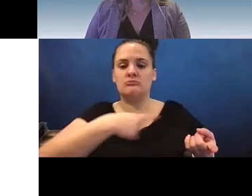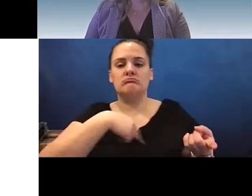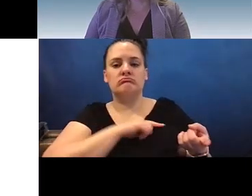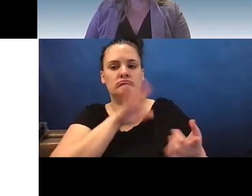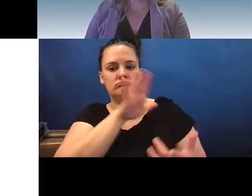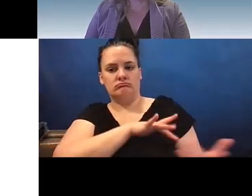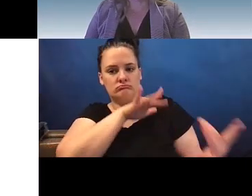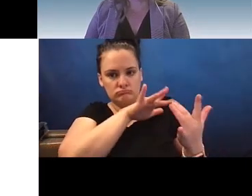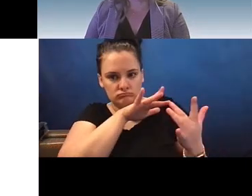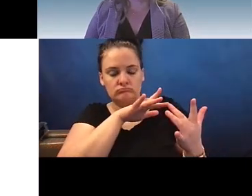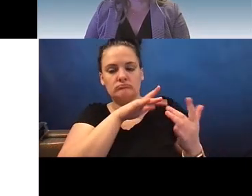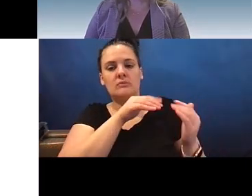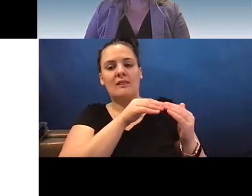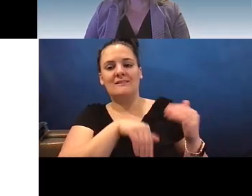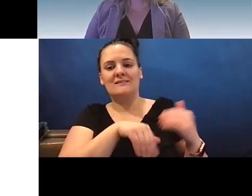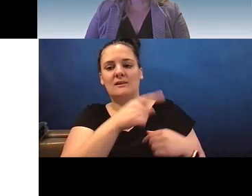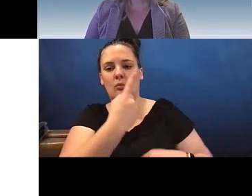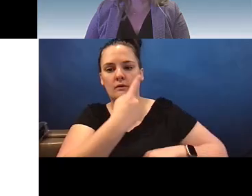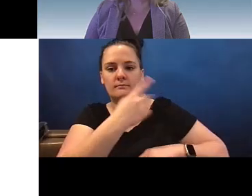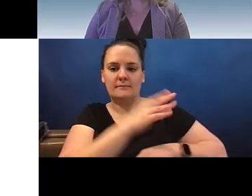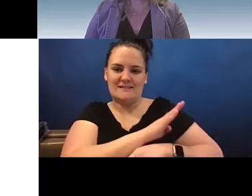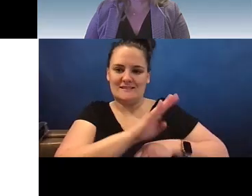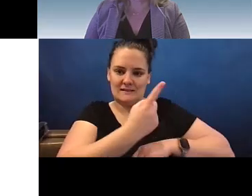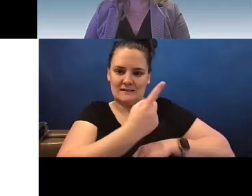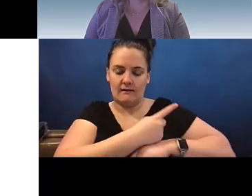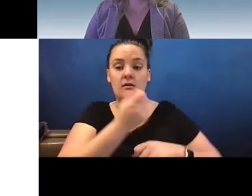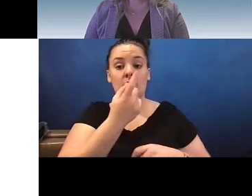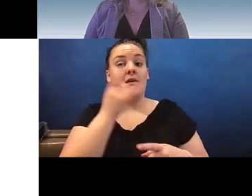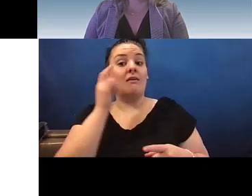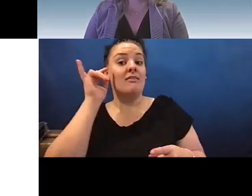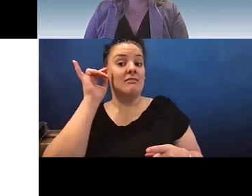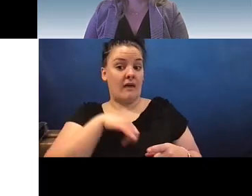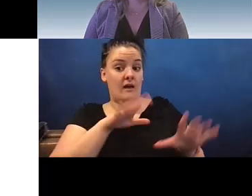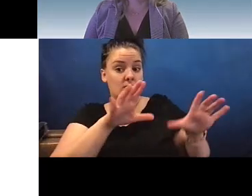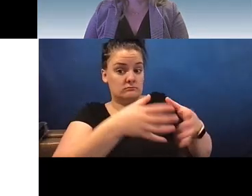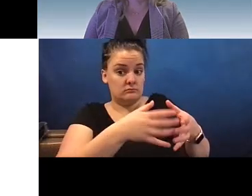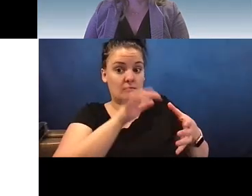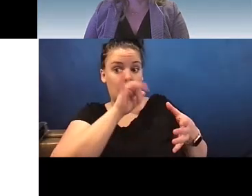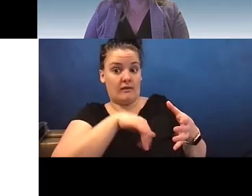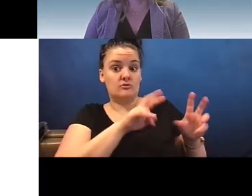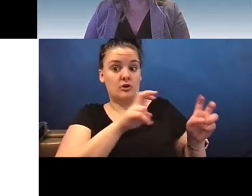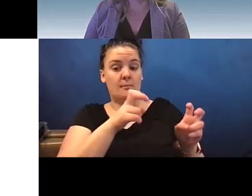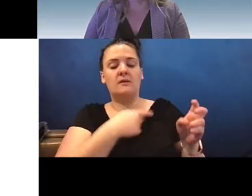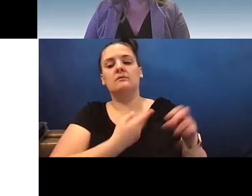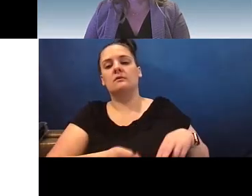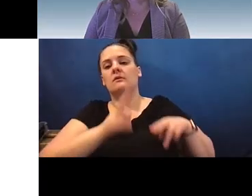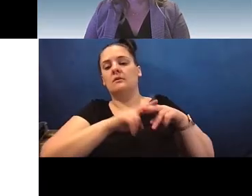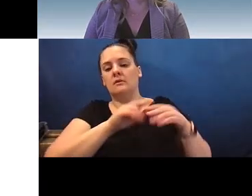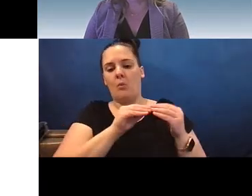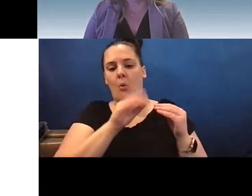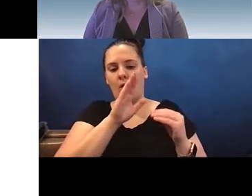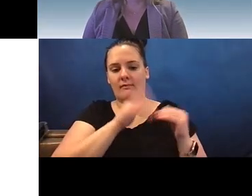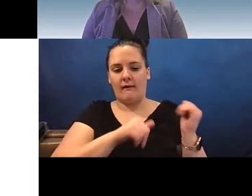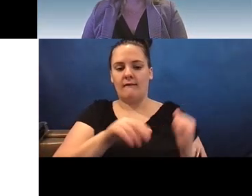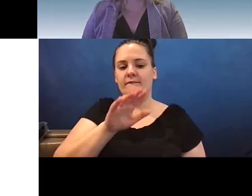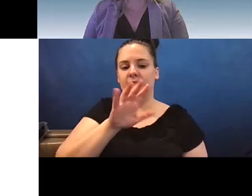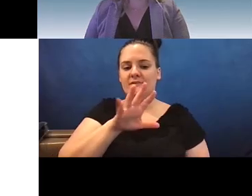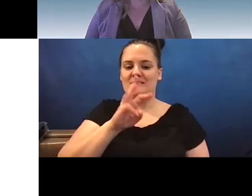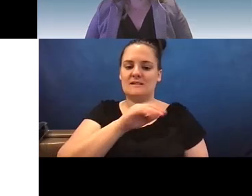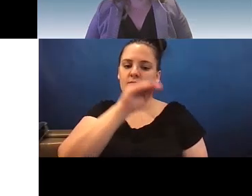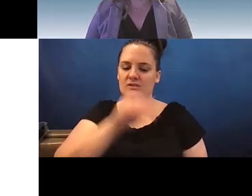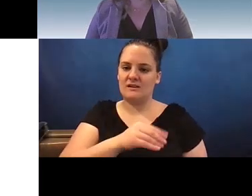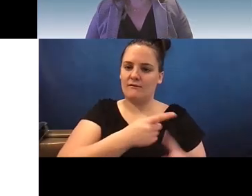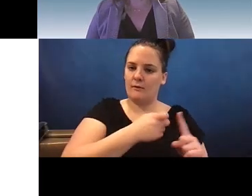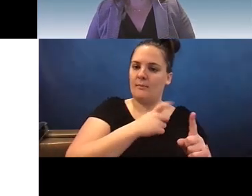day. This measure has increased by 56% from program year 1 to program year 2. This